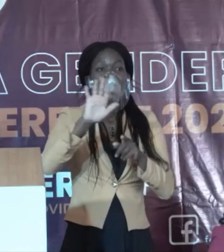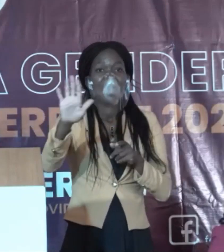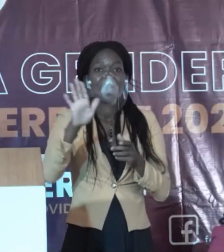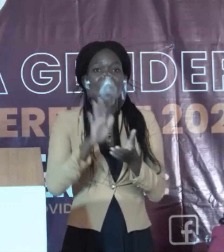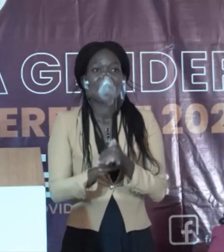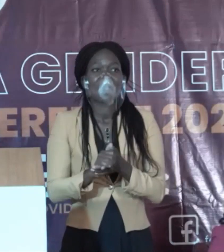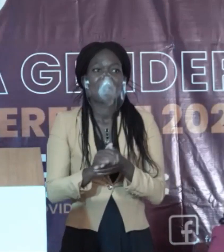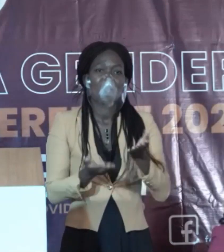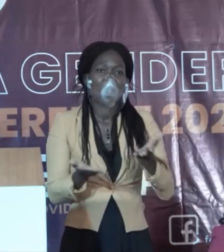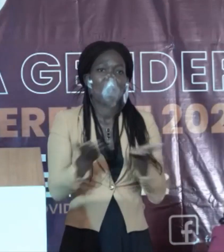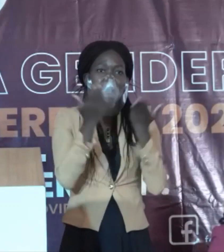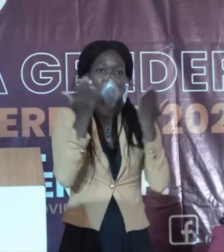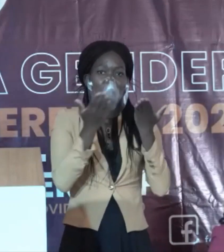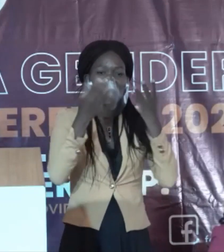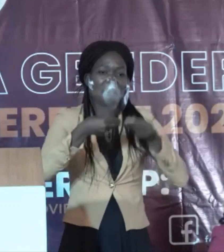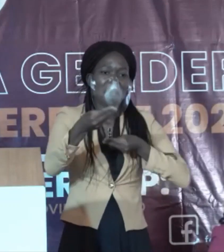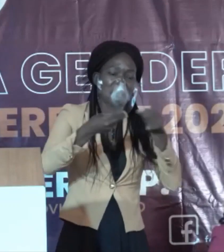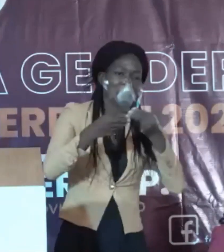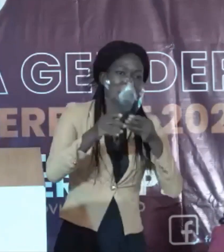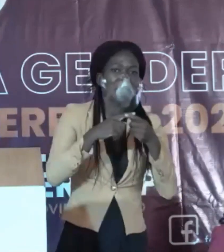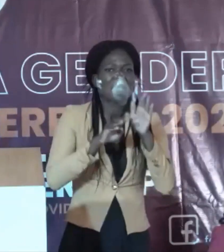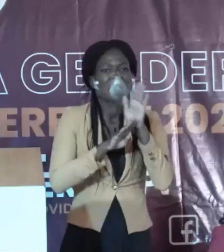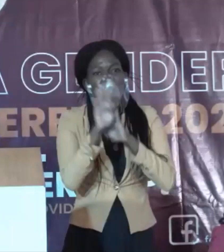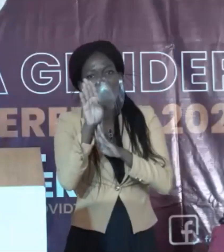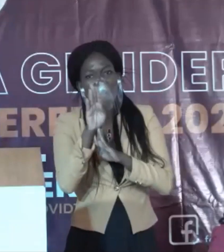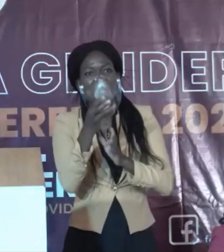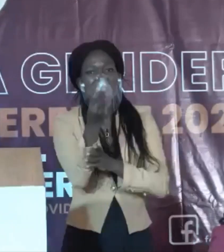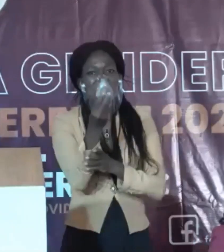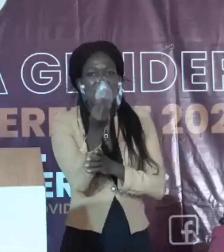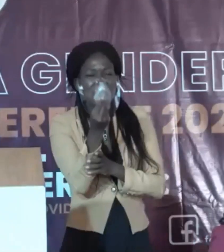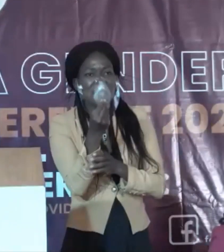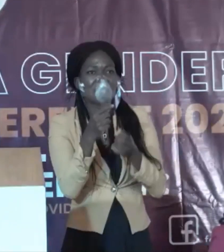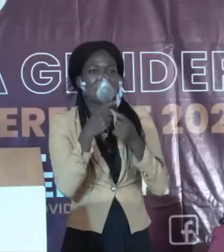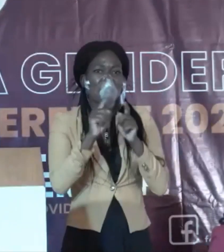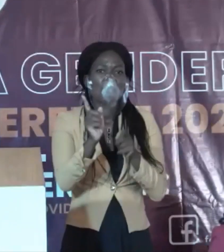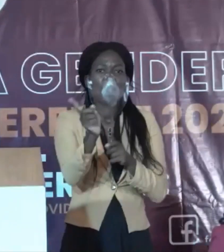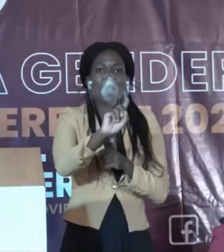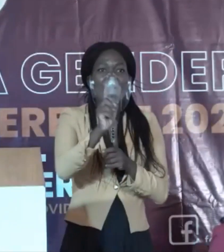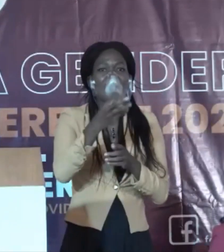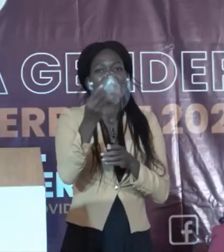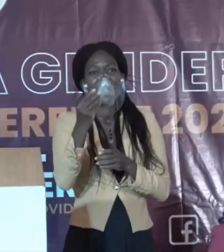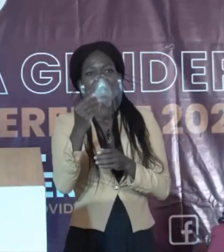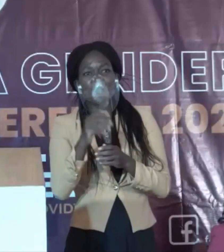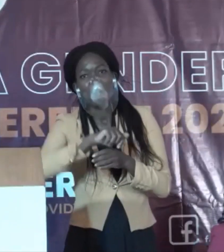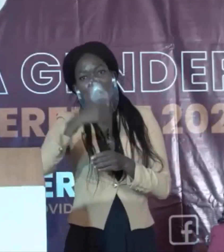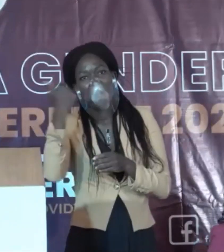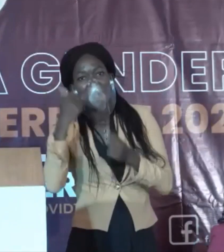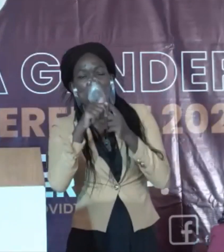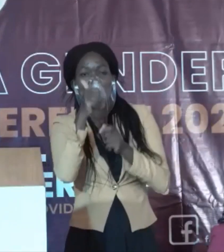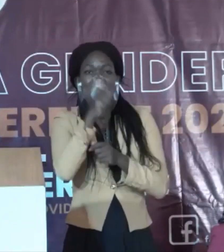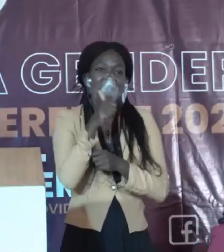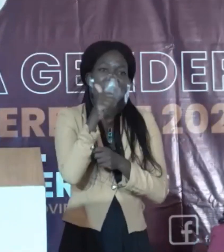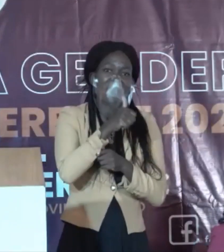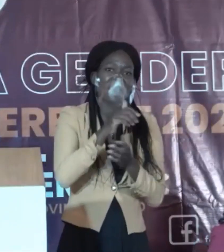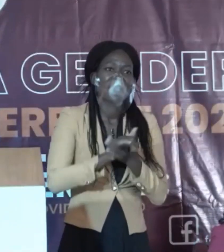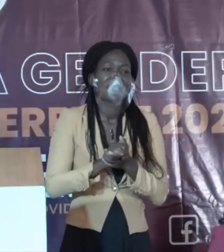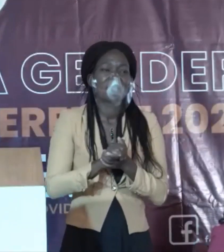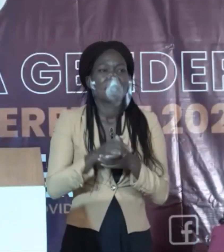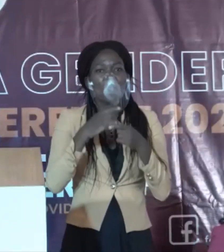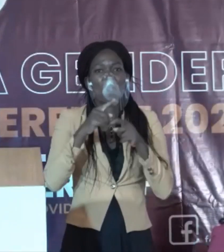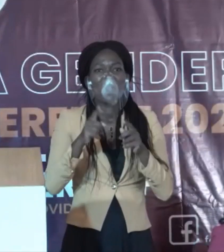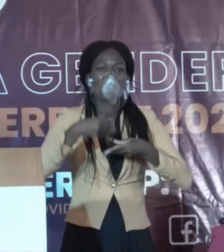promoting entrepreneurship, development in financial, non-financial, public, private, associative, and